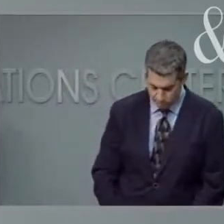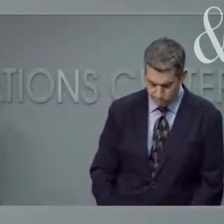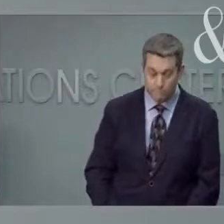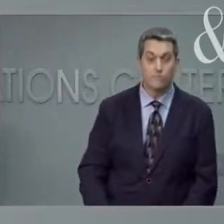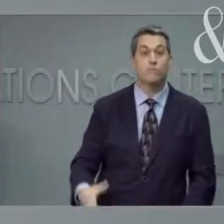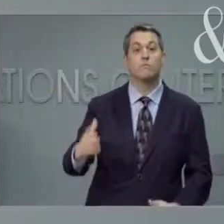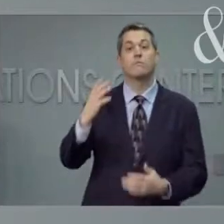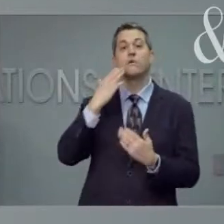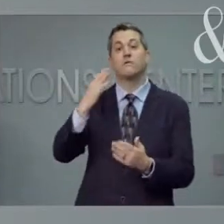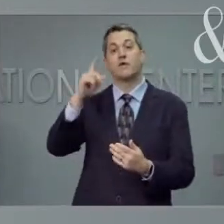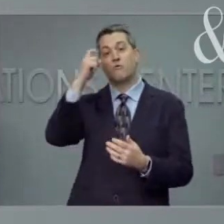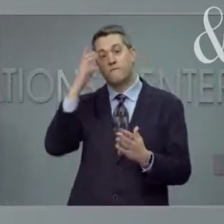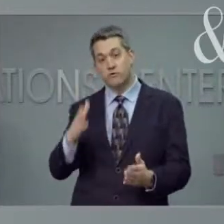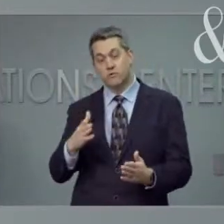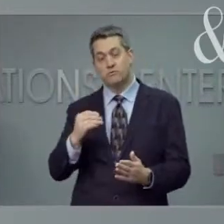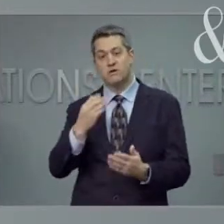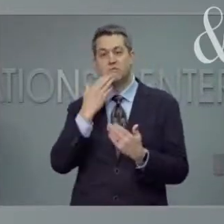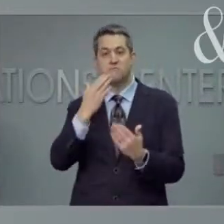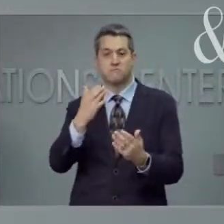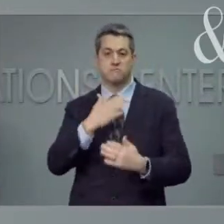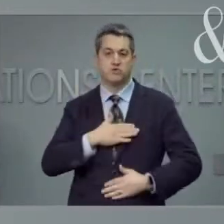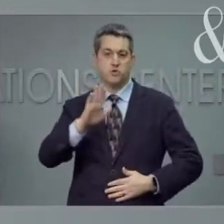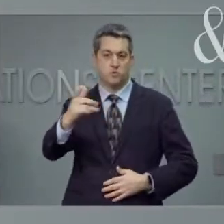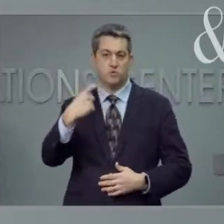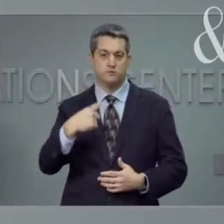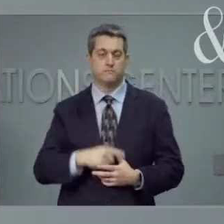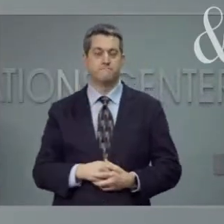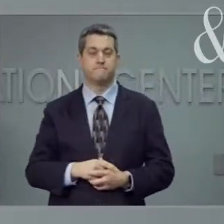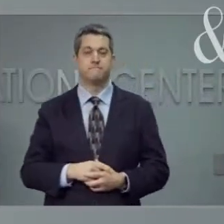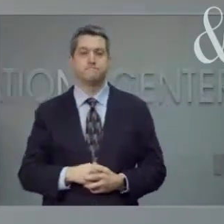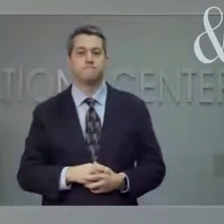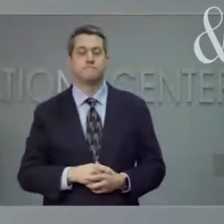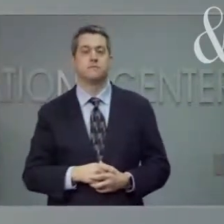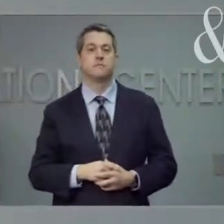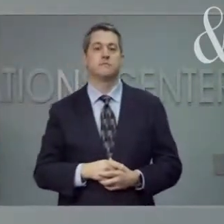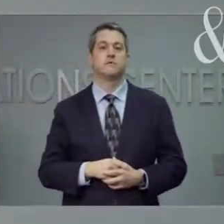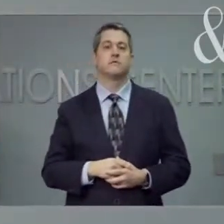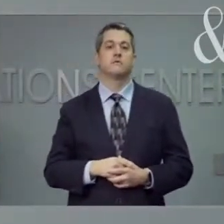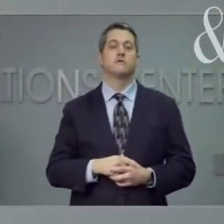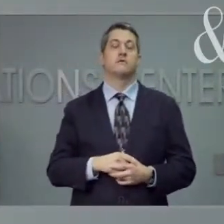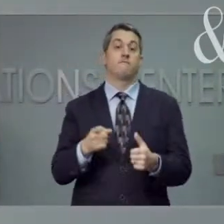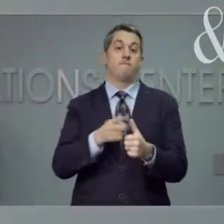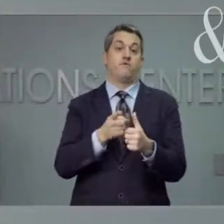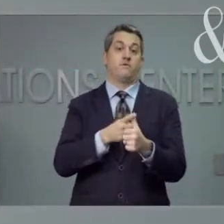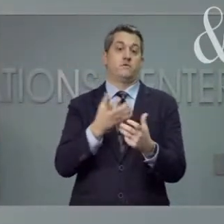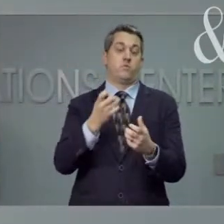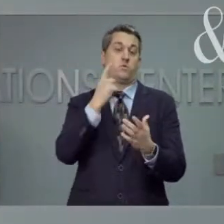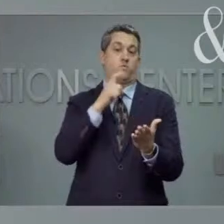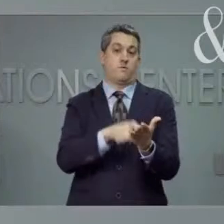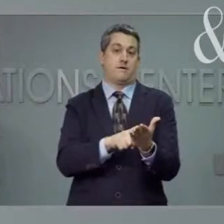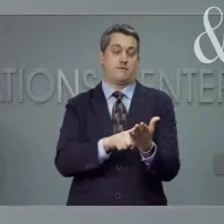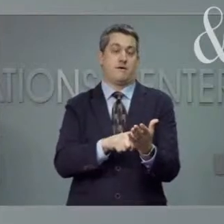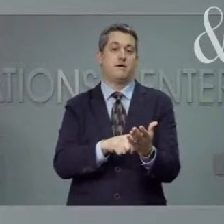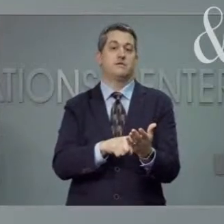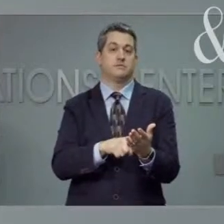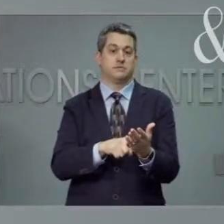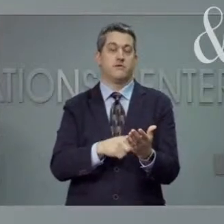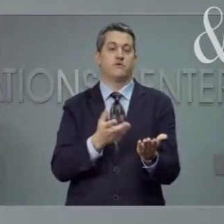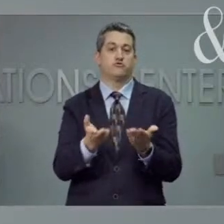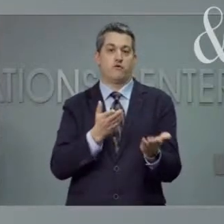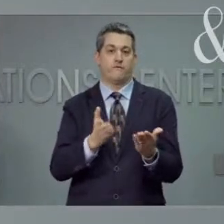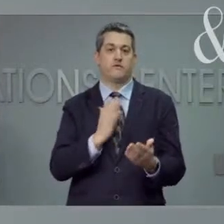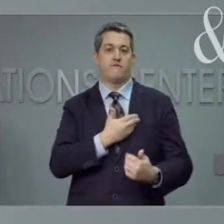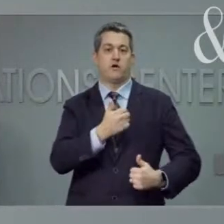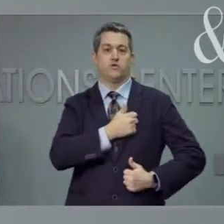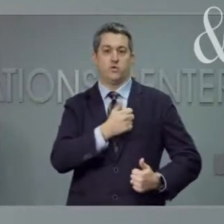Thank you, Governor, and thank you for the question as well. Before I get started, though, I want to also recognize the dedication and service